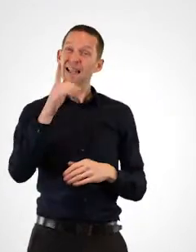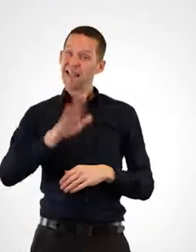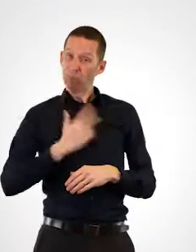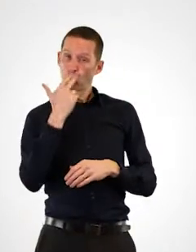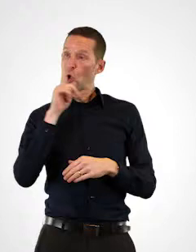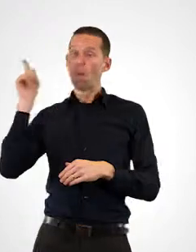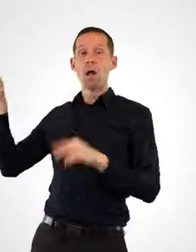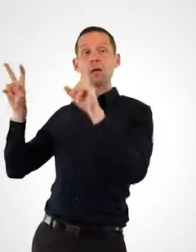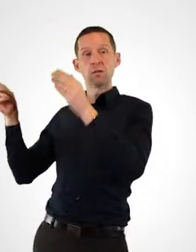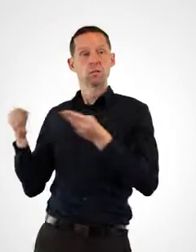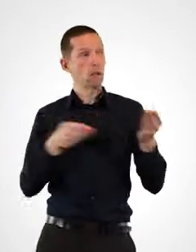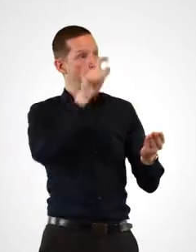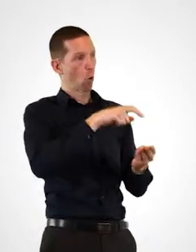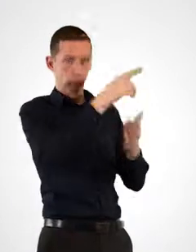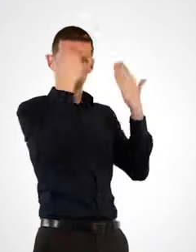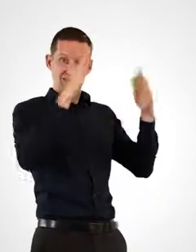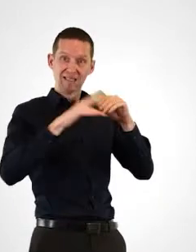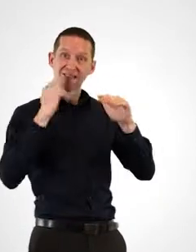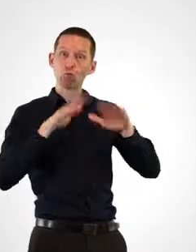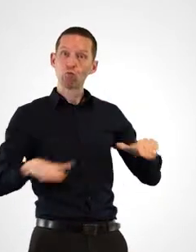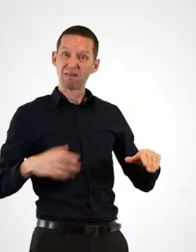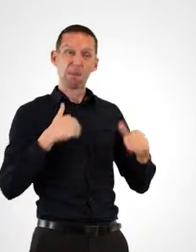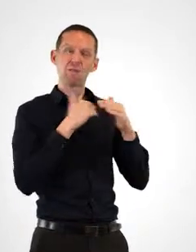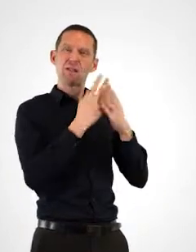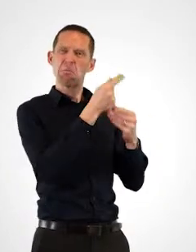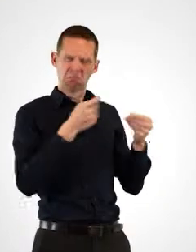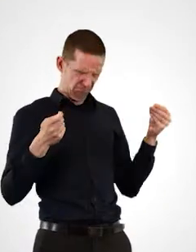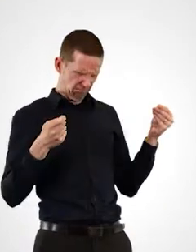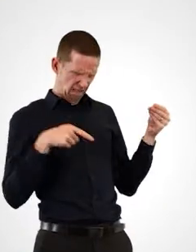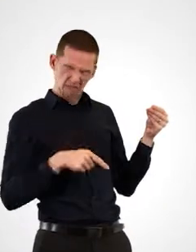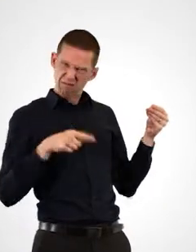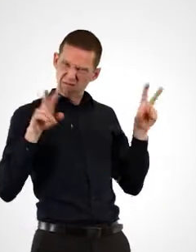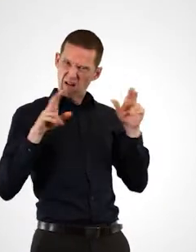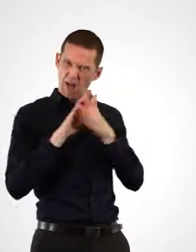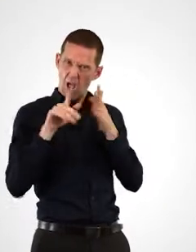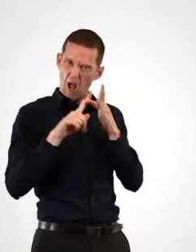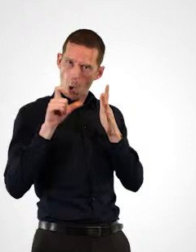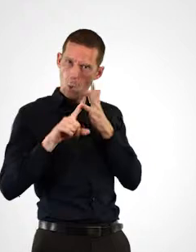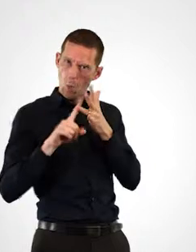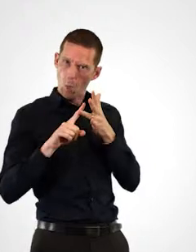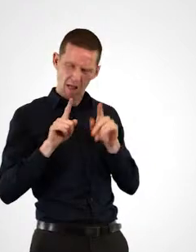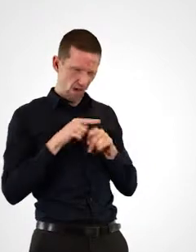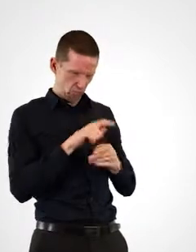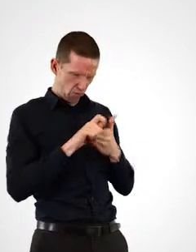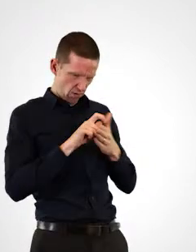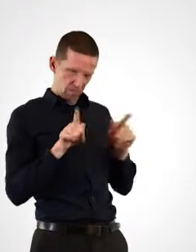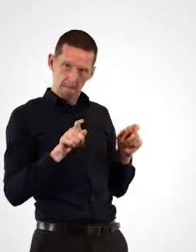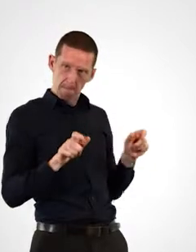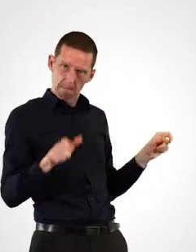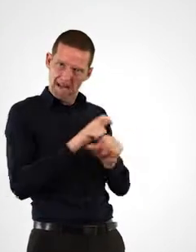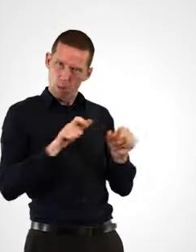somebody who's not a deaf educator, I've had friends say, "Is that a haiku? Are they writing